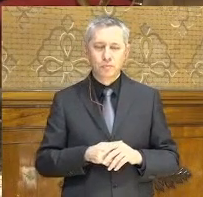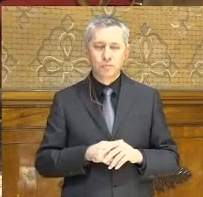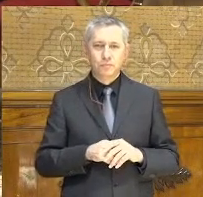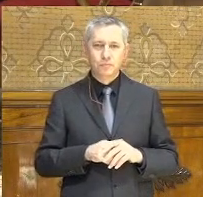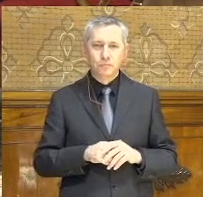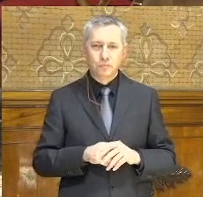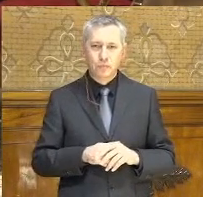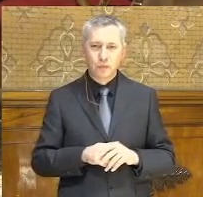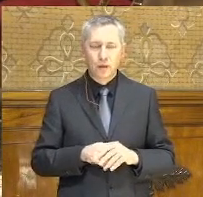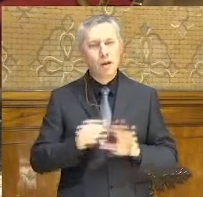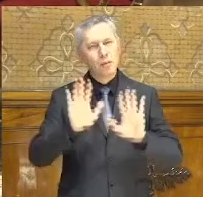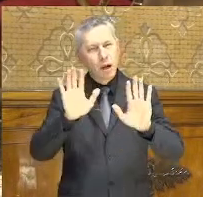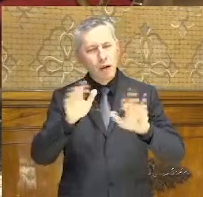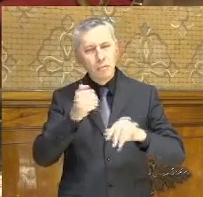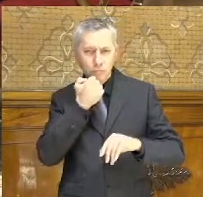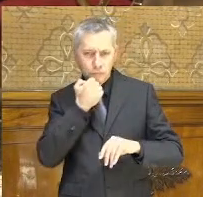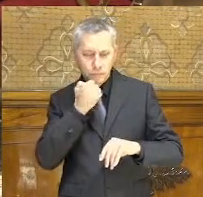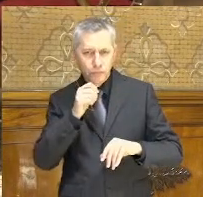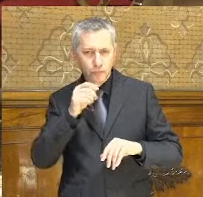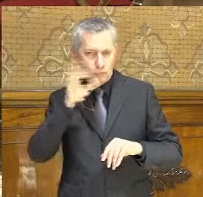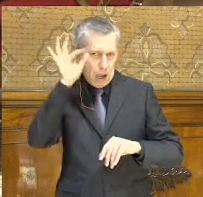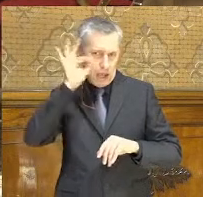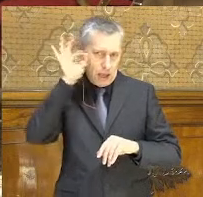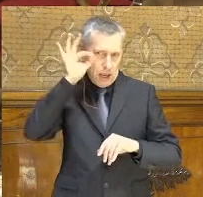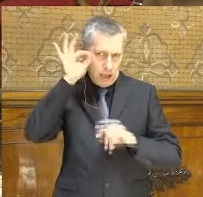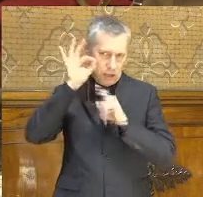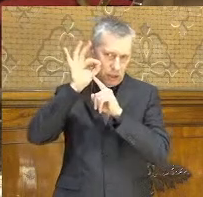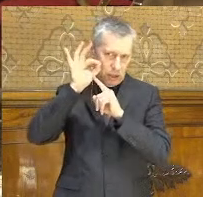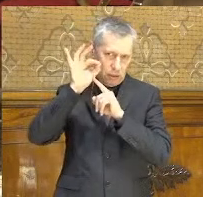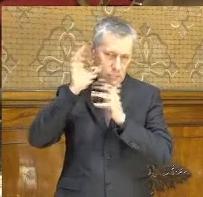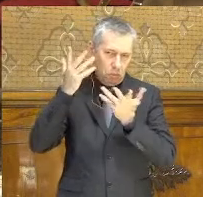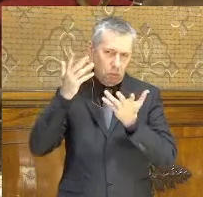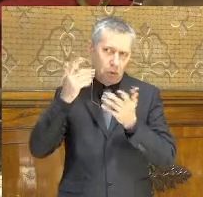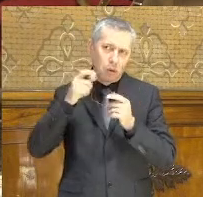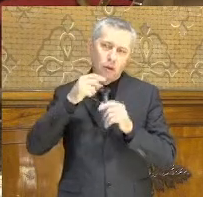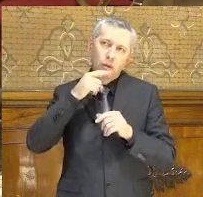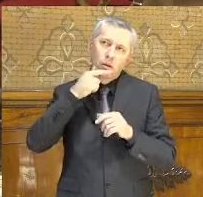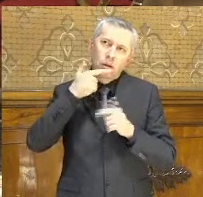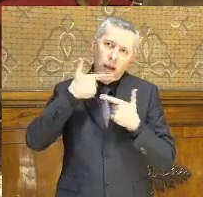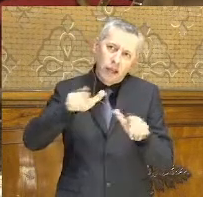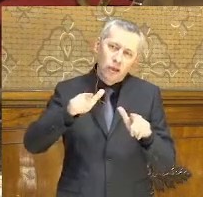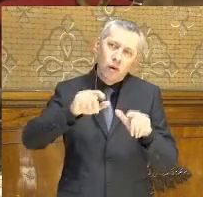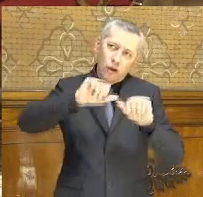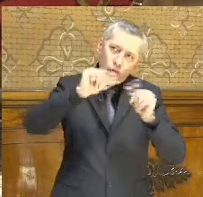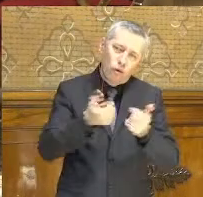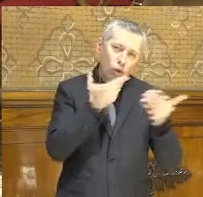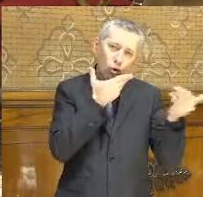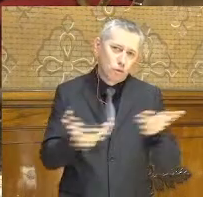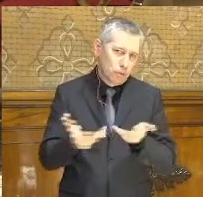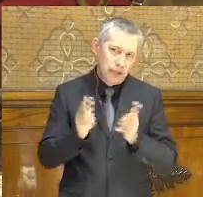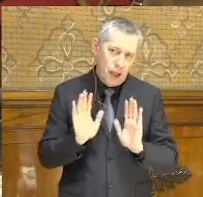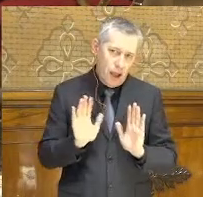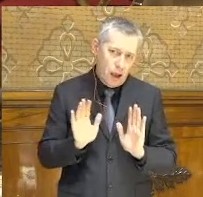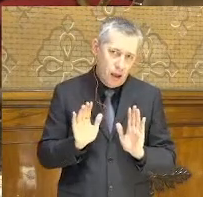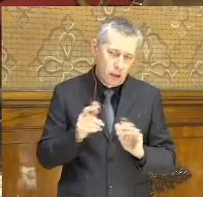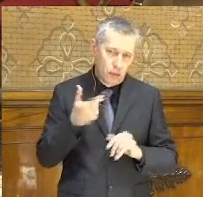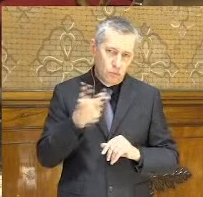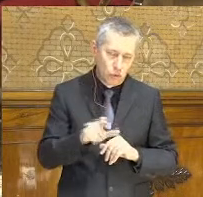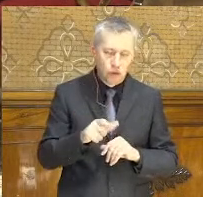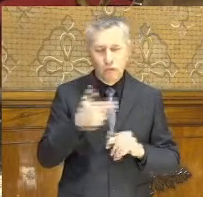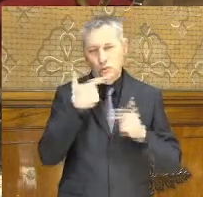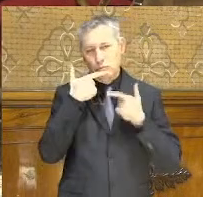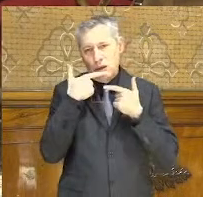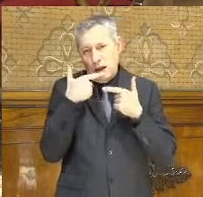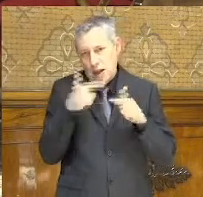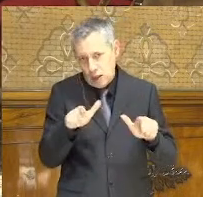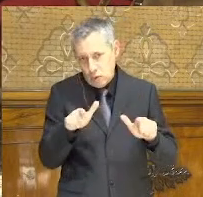English is such a hospitable language, you know? It's pliable in many ways. It's,